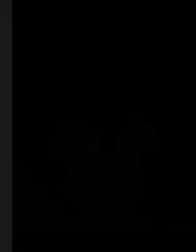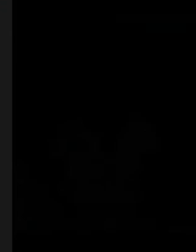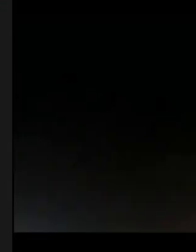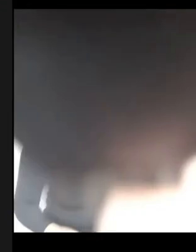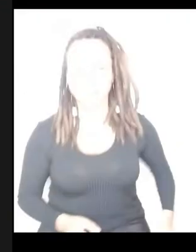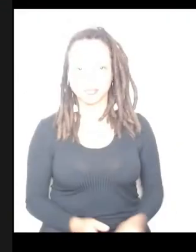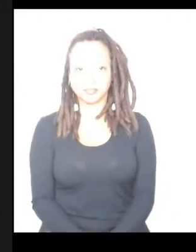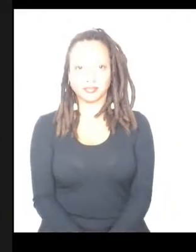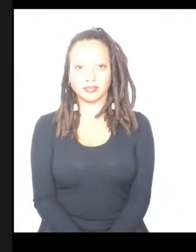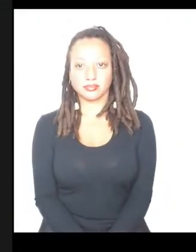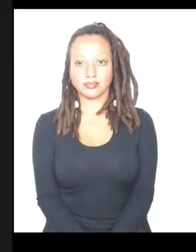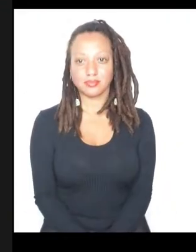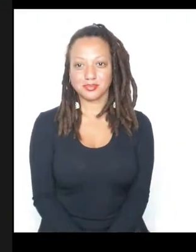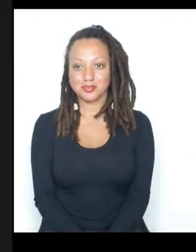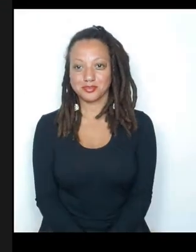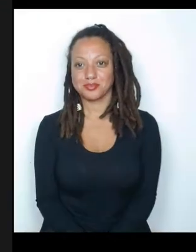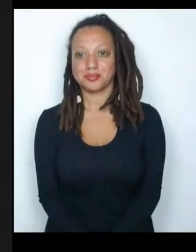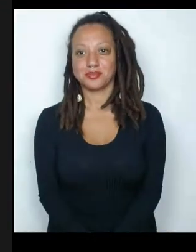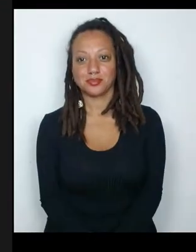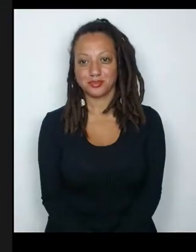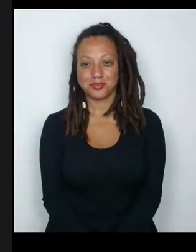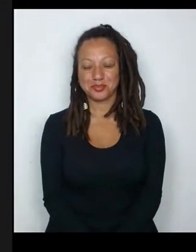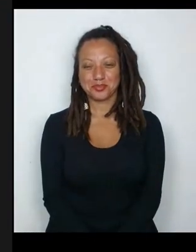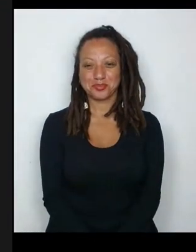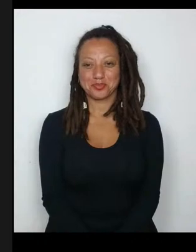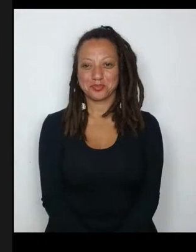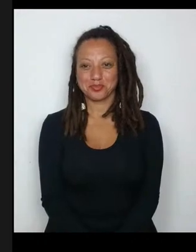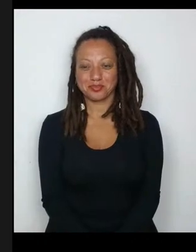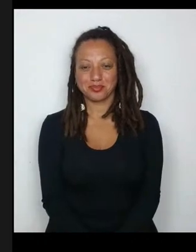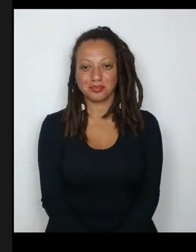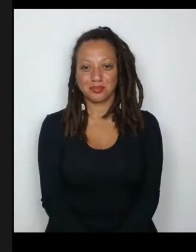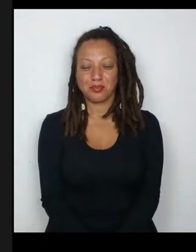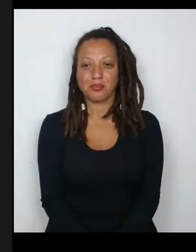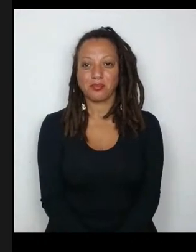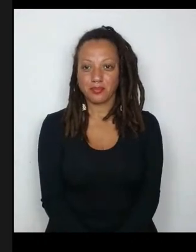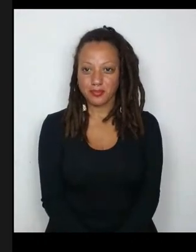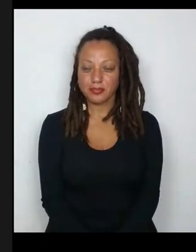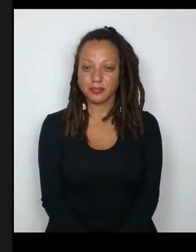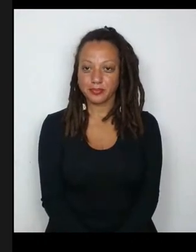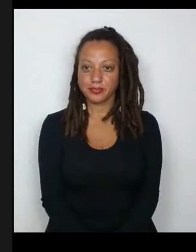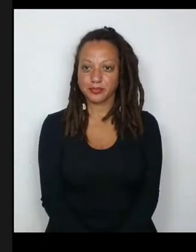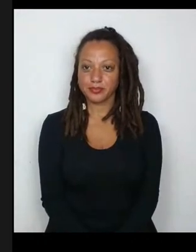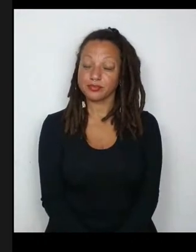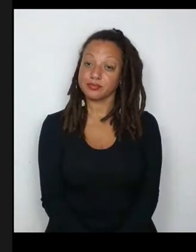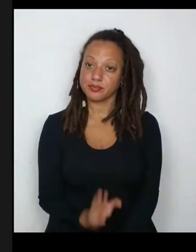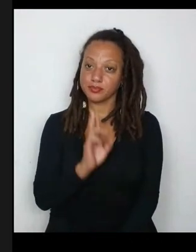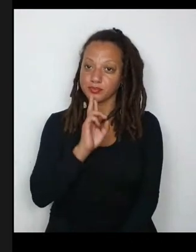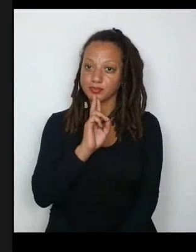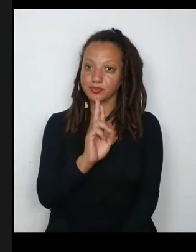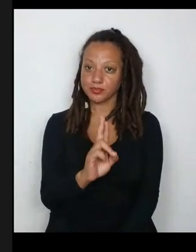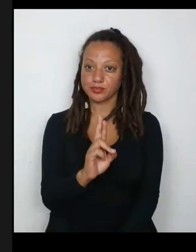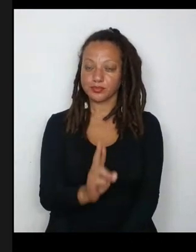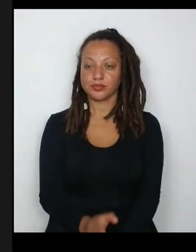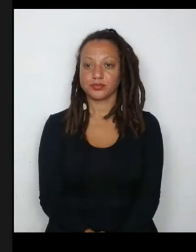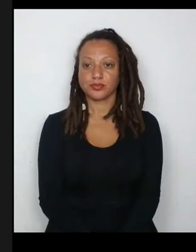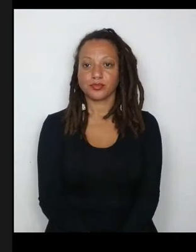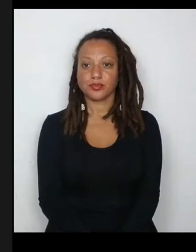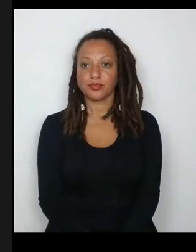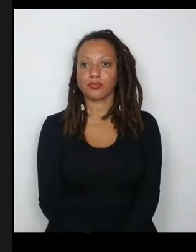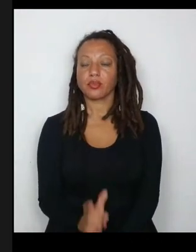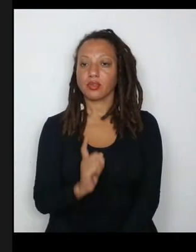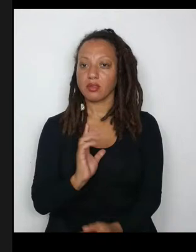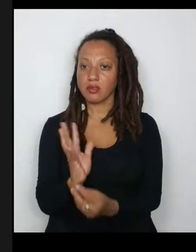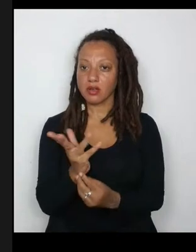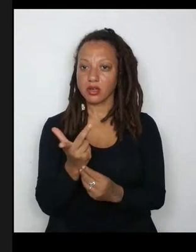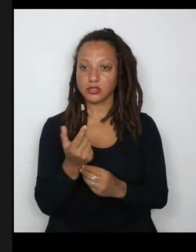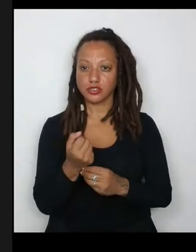well i would just say that the fact that so many contemporary artists south specific